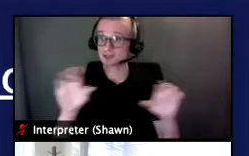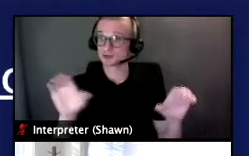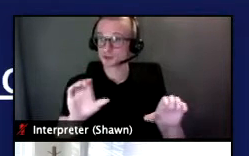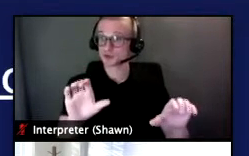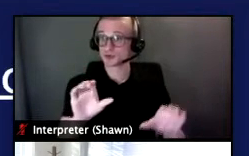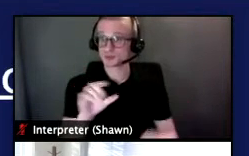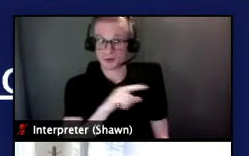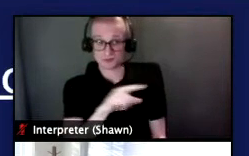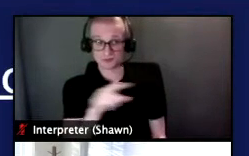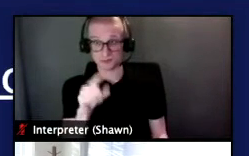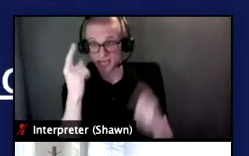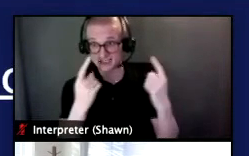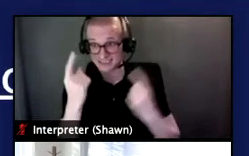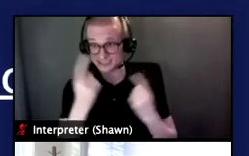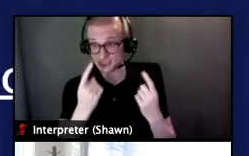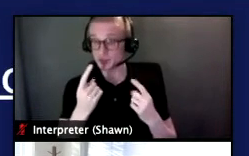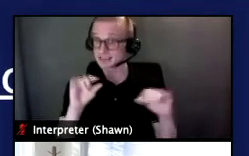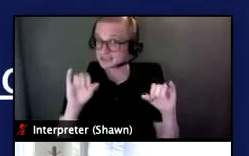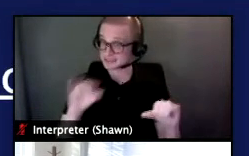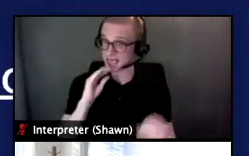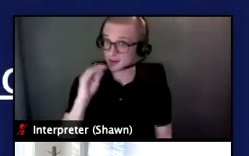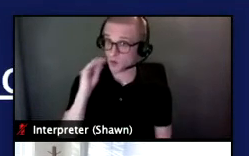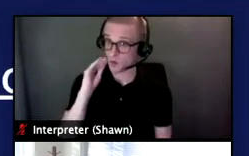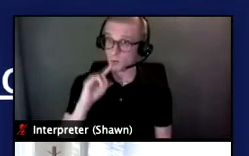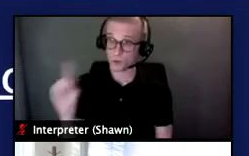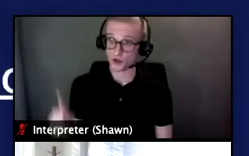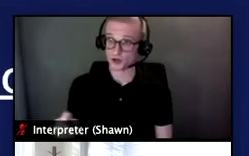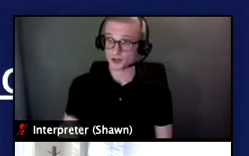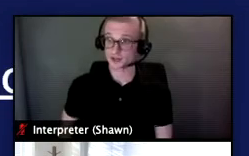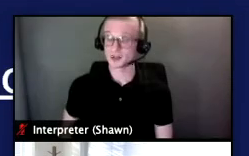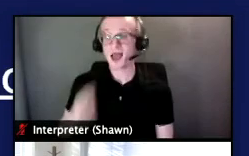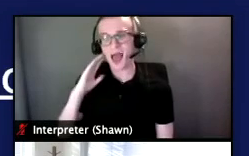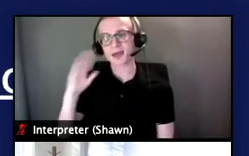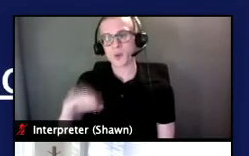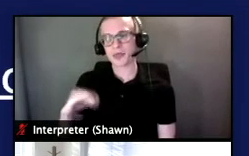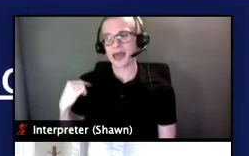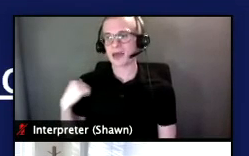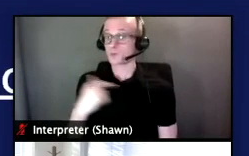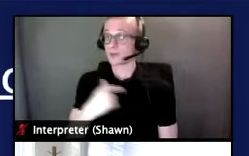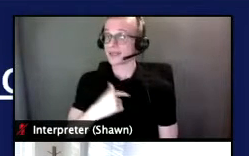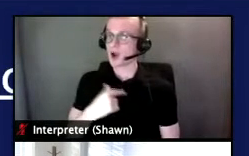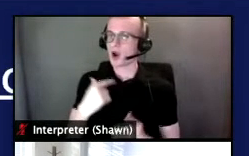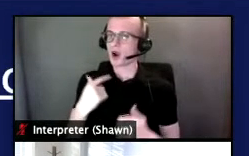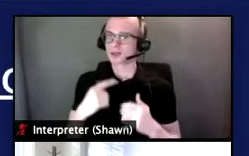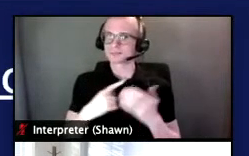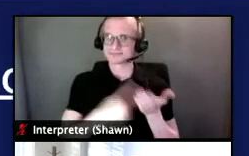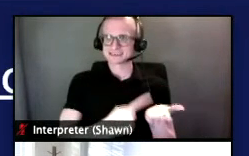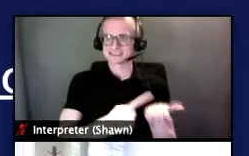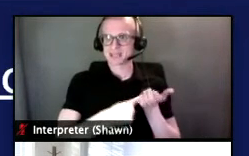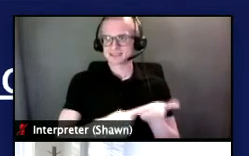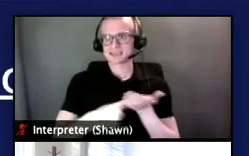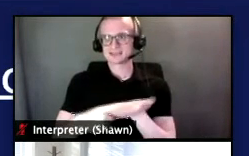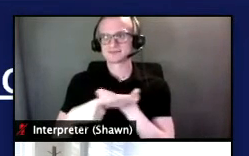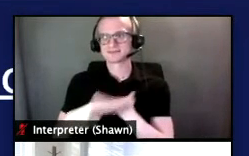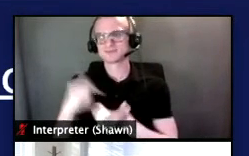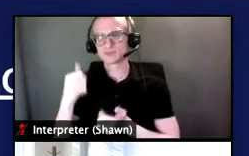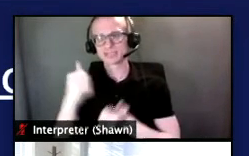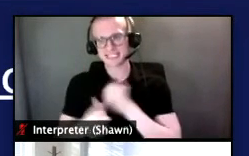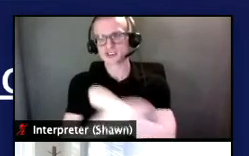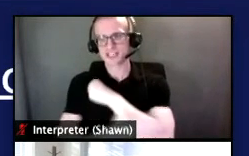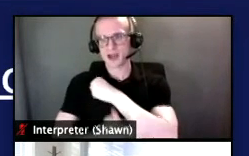home? I know that we're having those conversations with them on a county by county level.